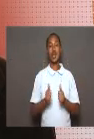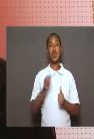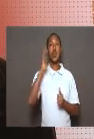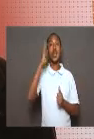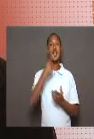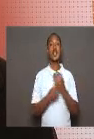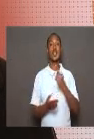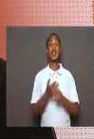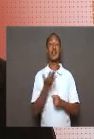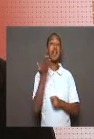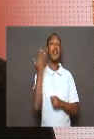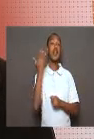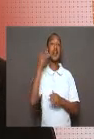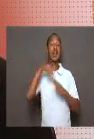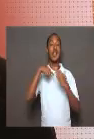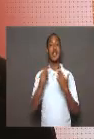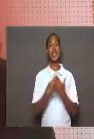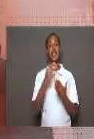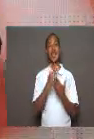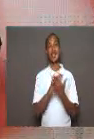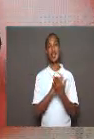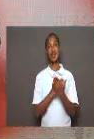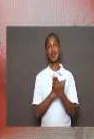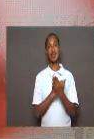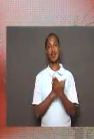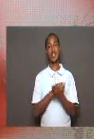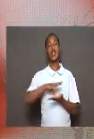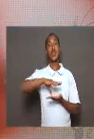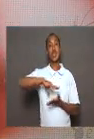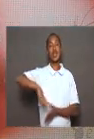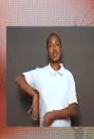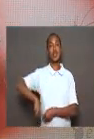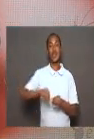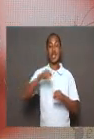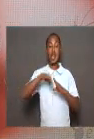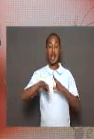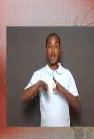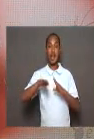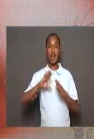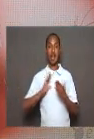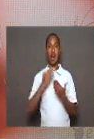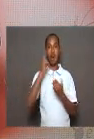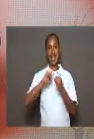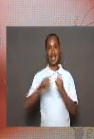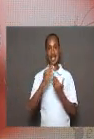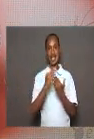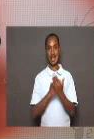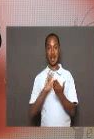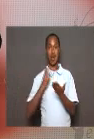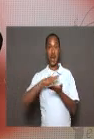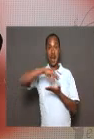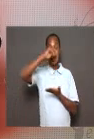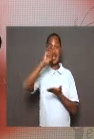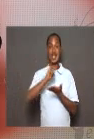discuss later in this lesson. Students, in our last lesson, we